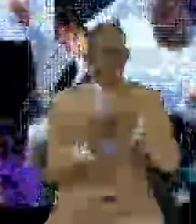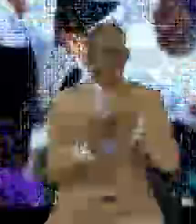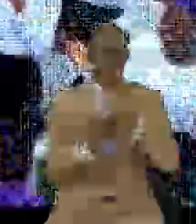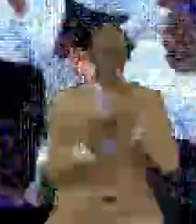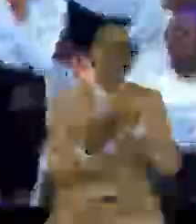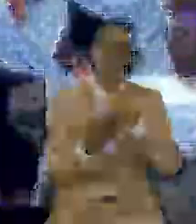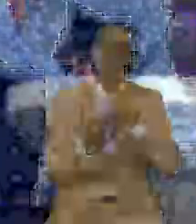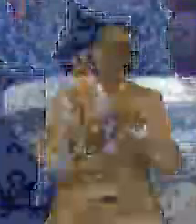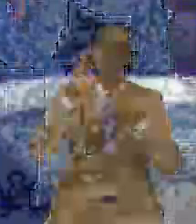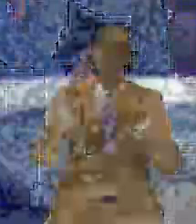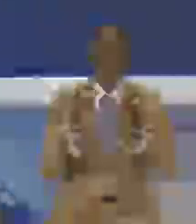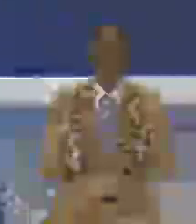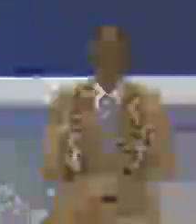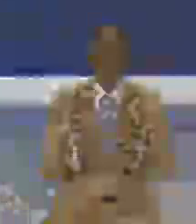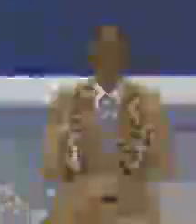Manifest your power.